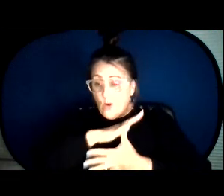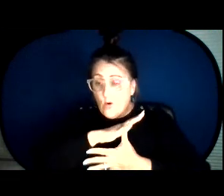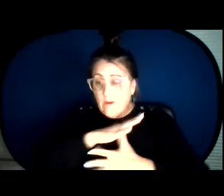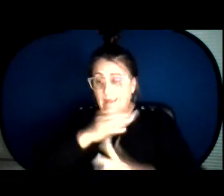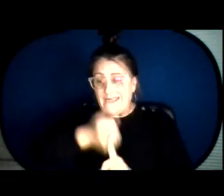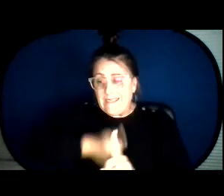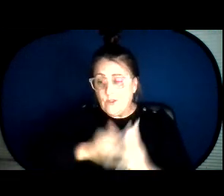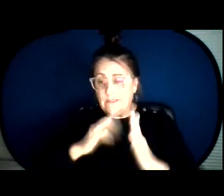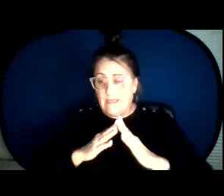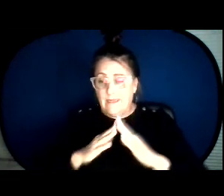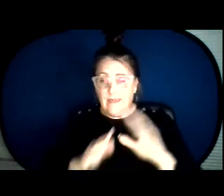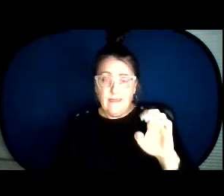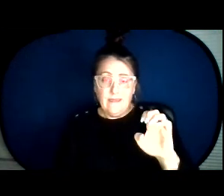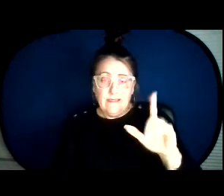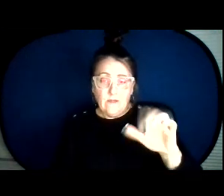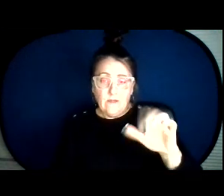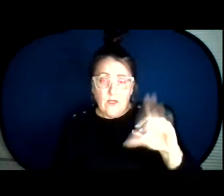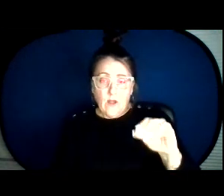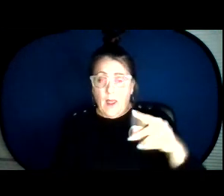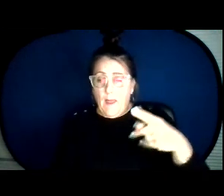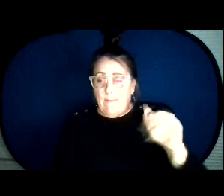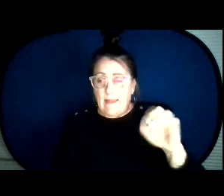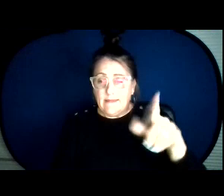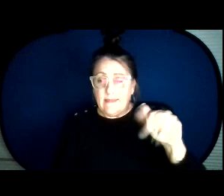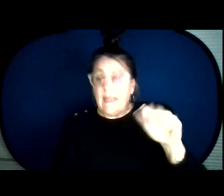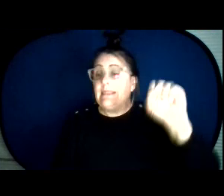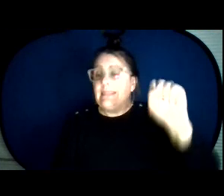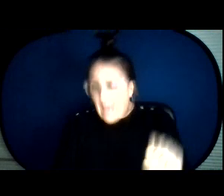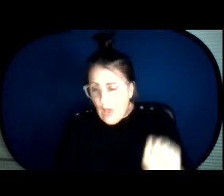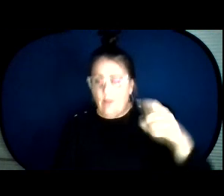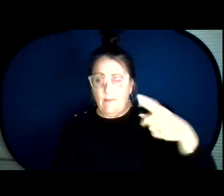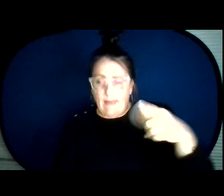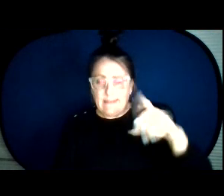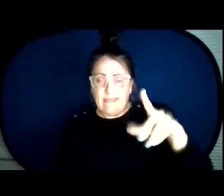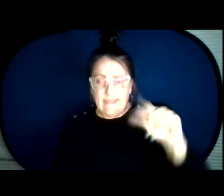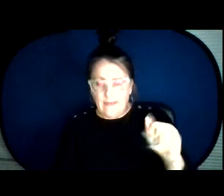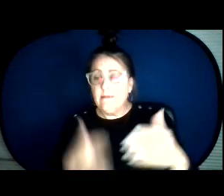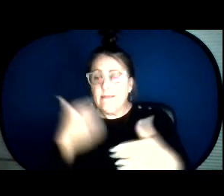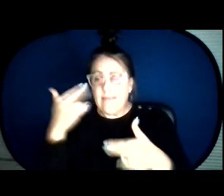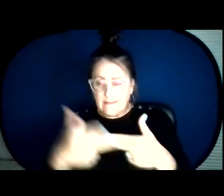El Sereno, Pasadena, and South Pasadena. Next slide.